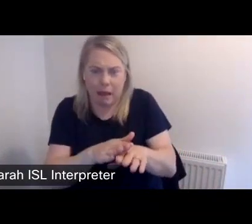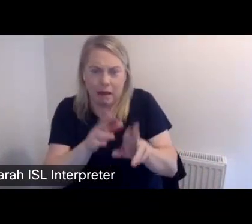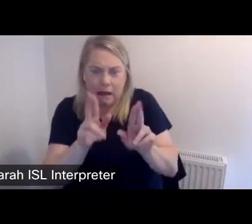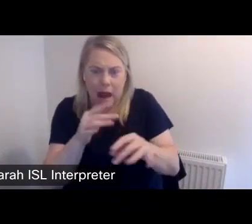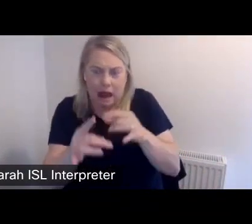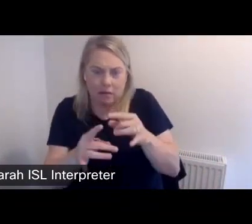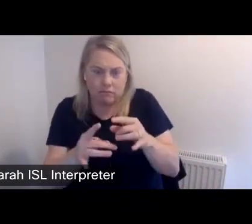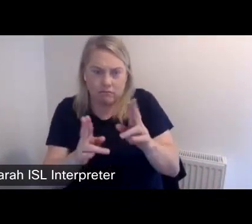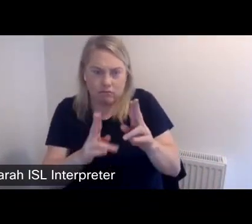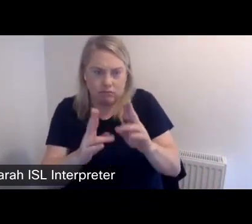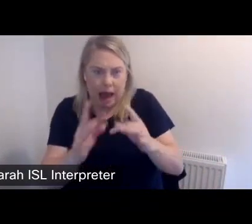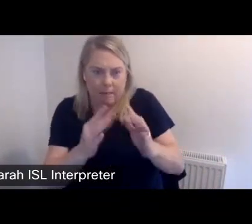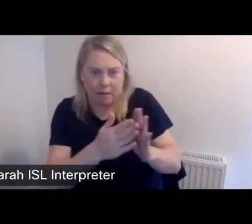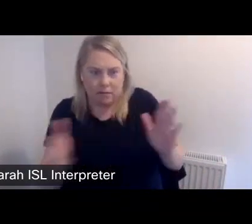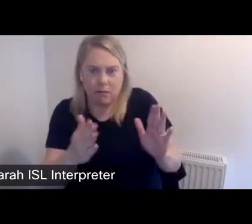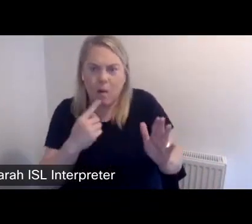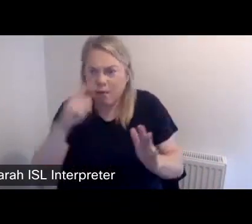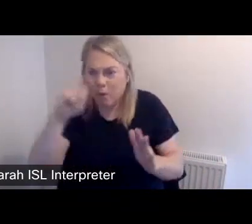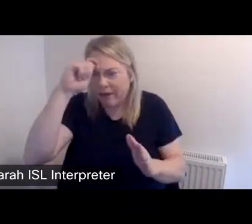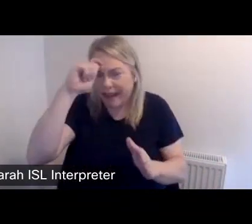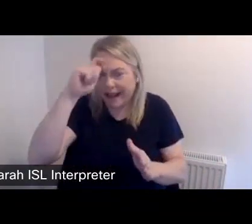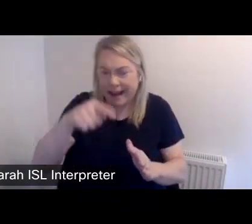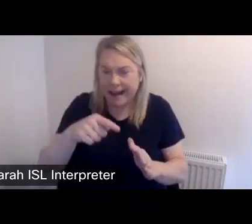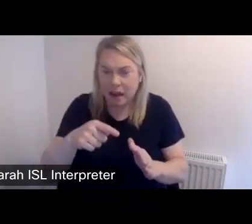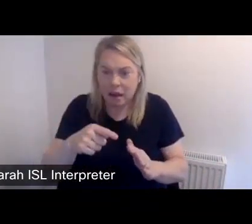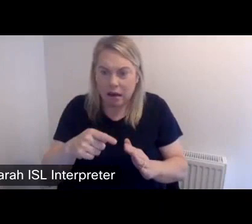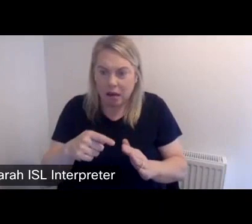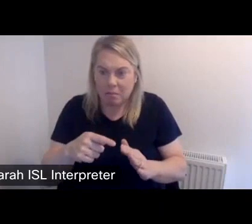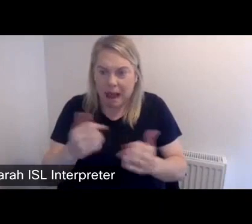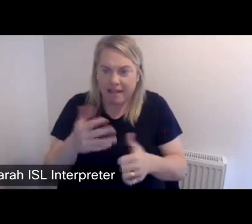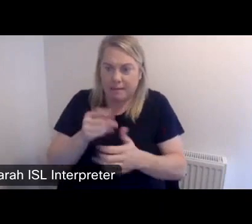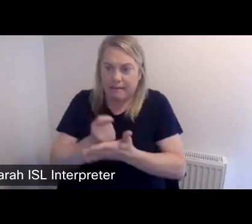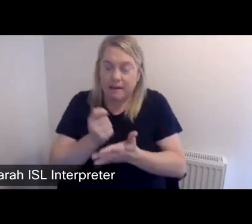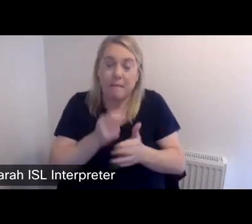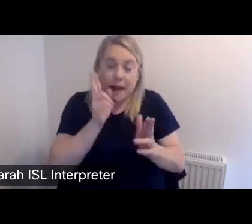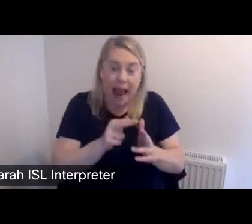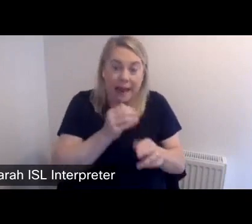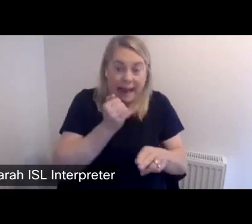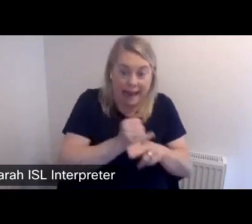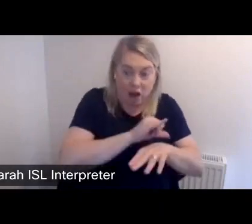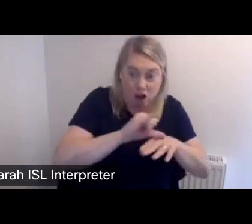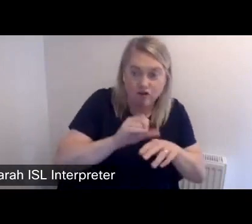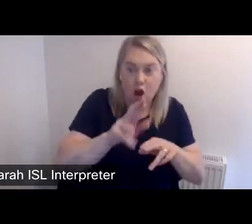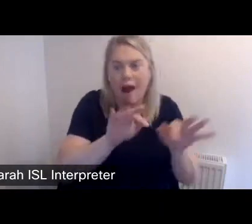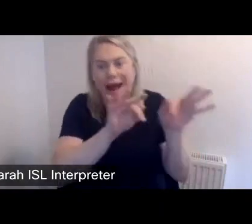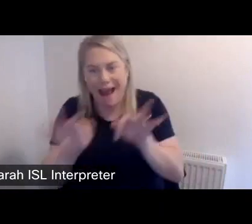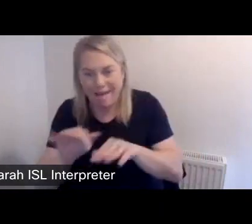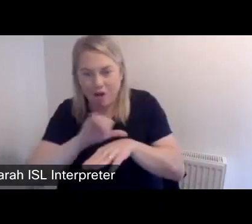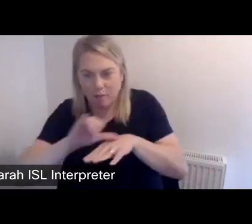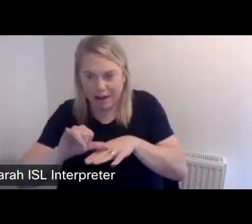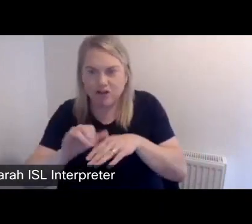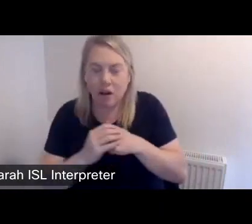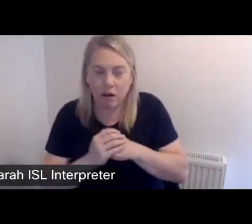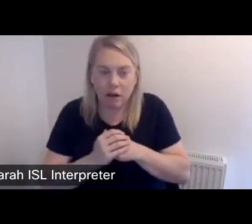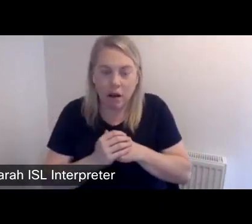time frame, so I think it could relate to death during surgery or afterwards as a consequence of an operation. Now,